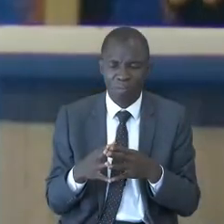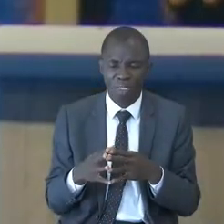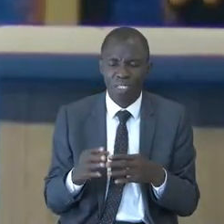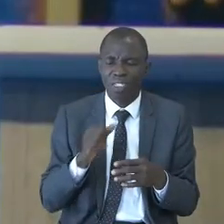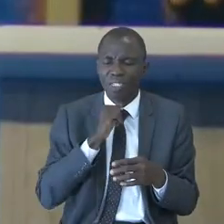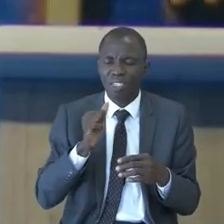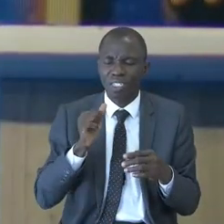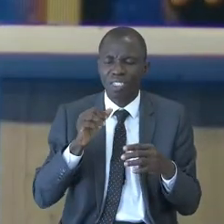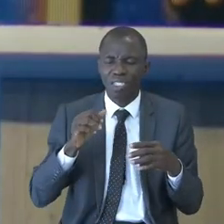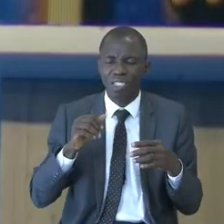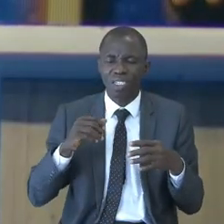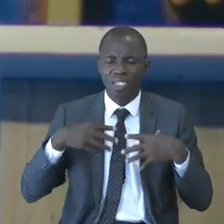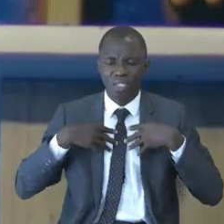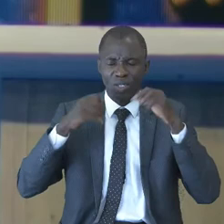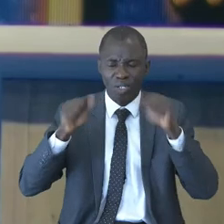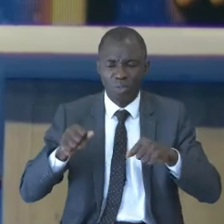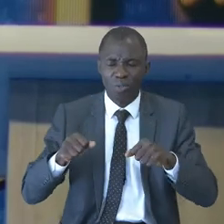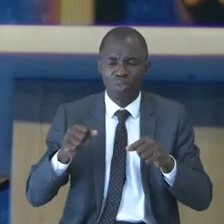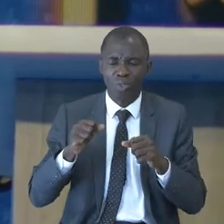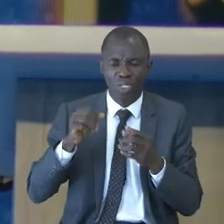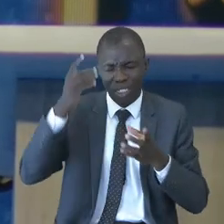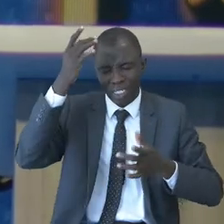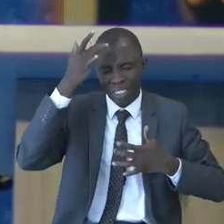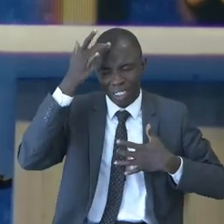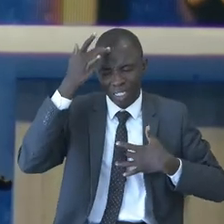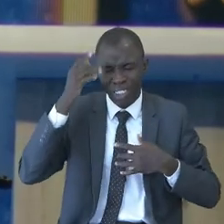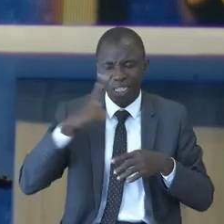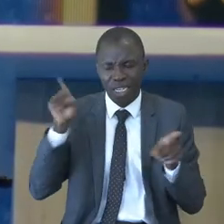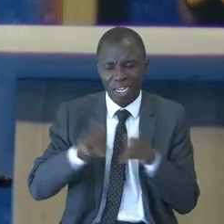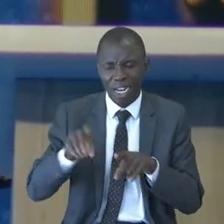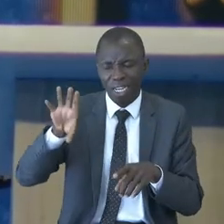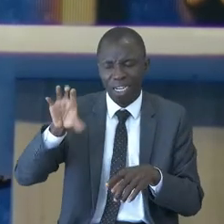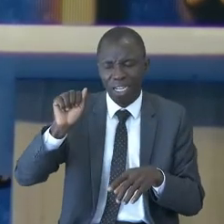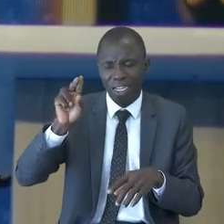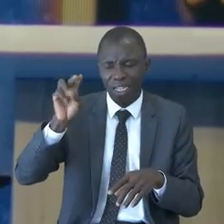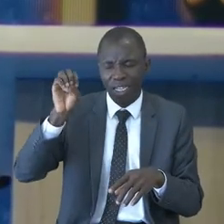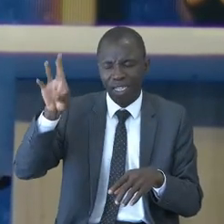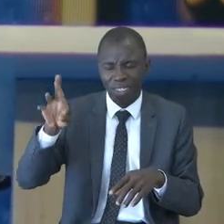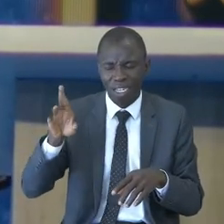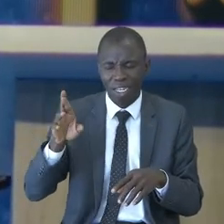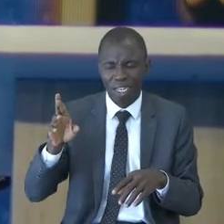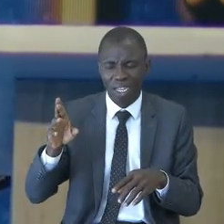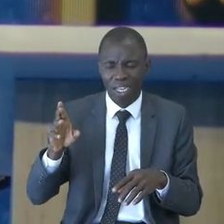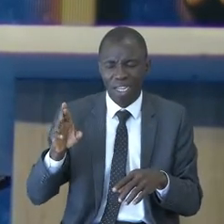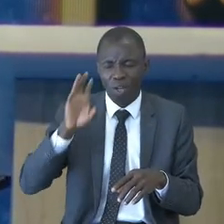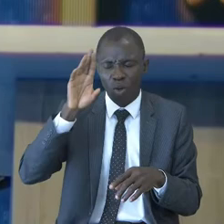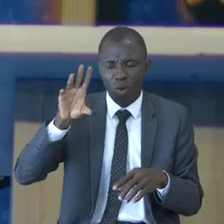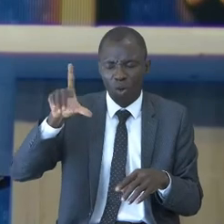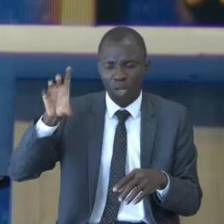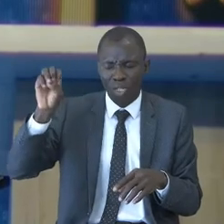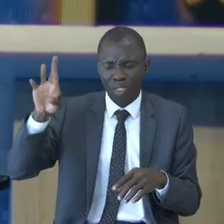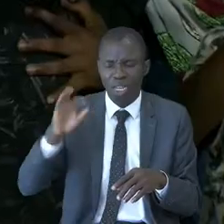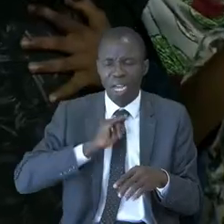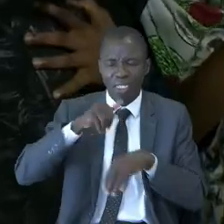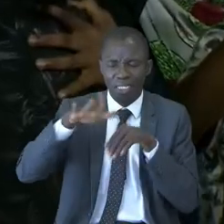Incurable disease like cancer, ulcer, whatever, I send forth the power into your life right